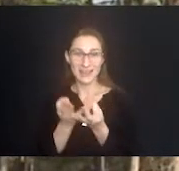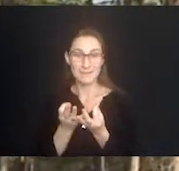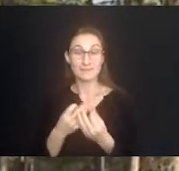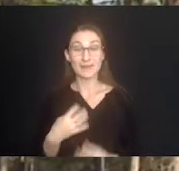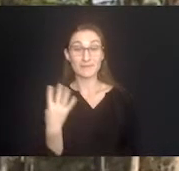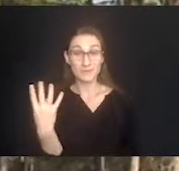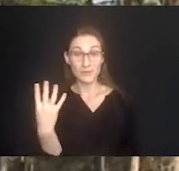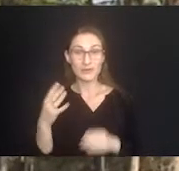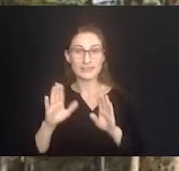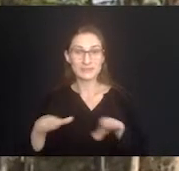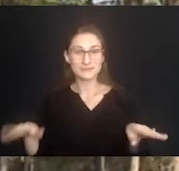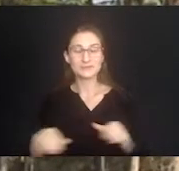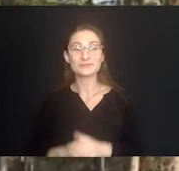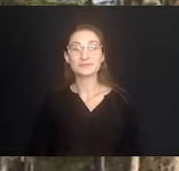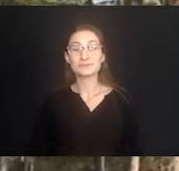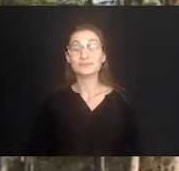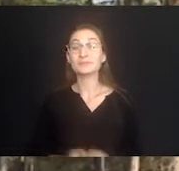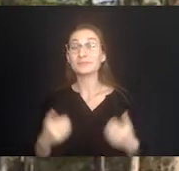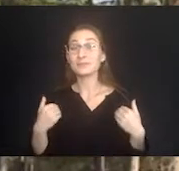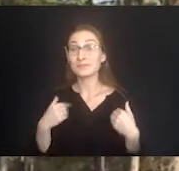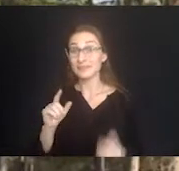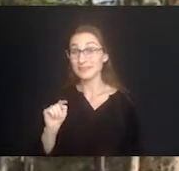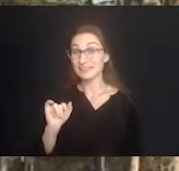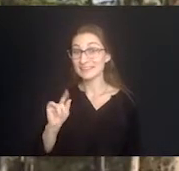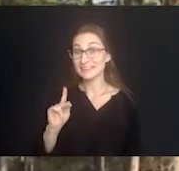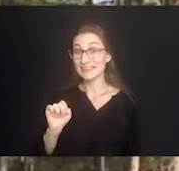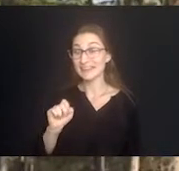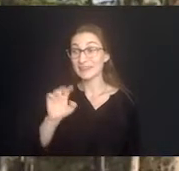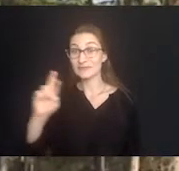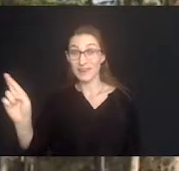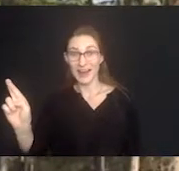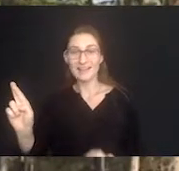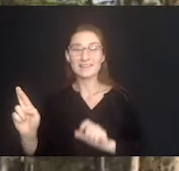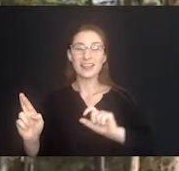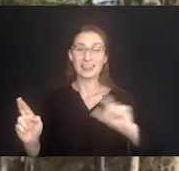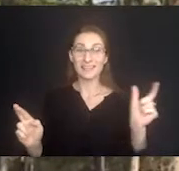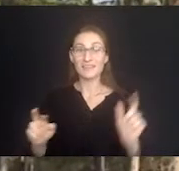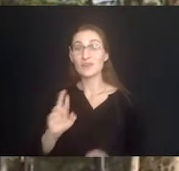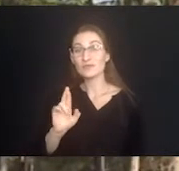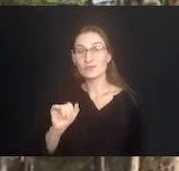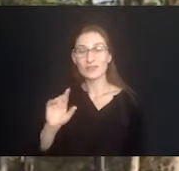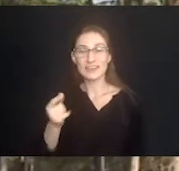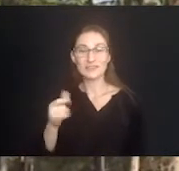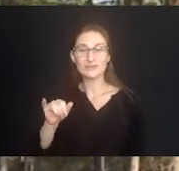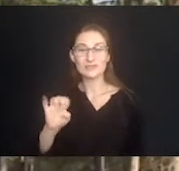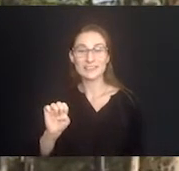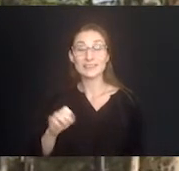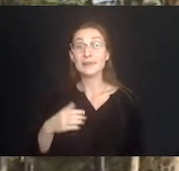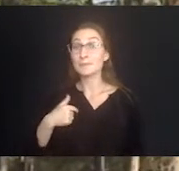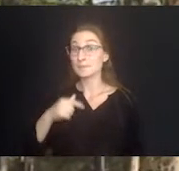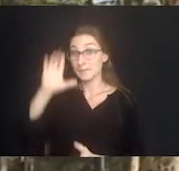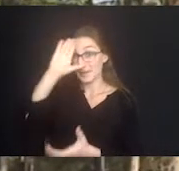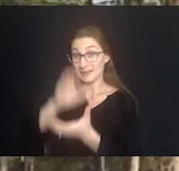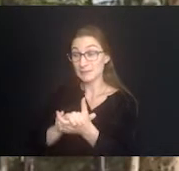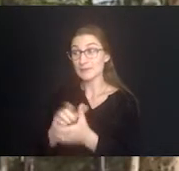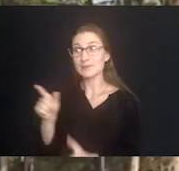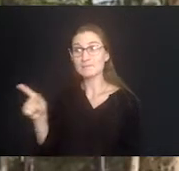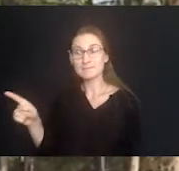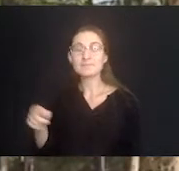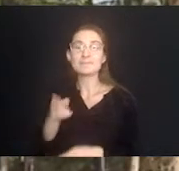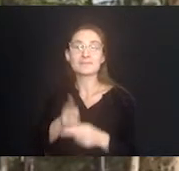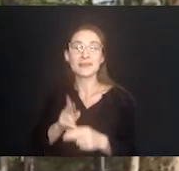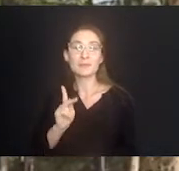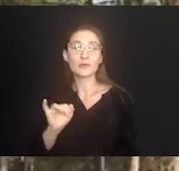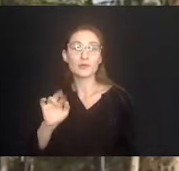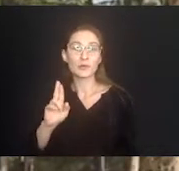We are a blended family of 4. These are my boys. To the left is Tiki. To the right is Richie. My husband and I,